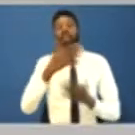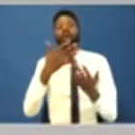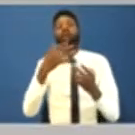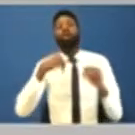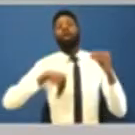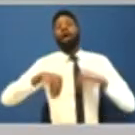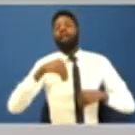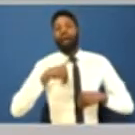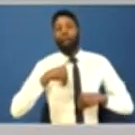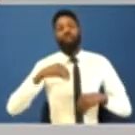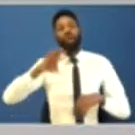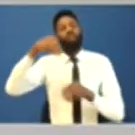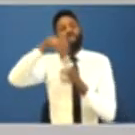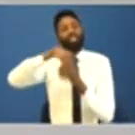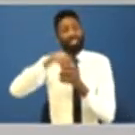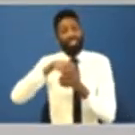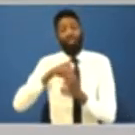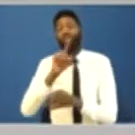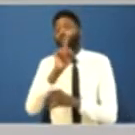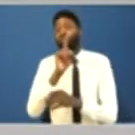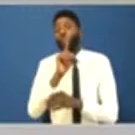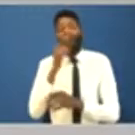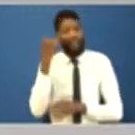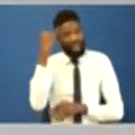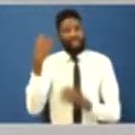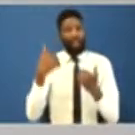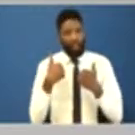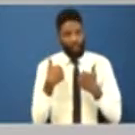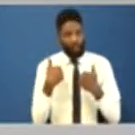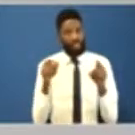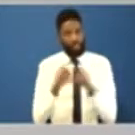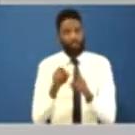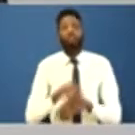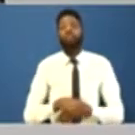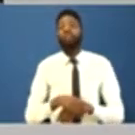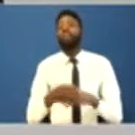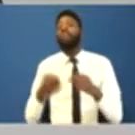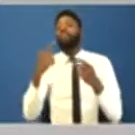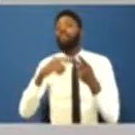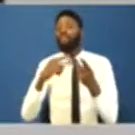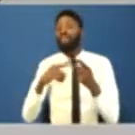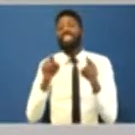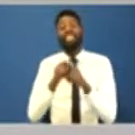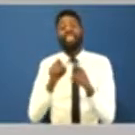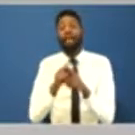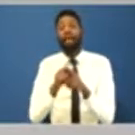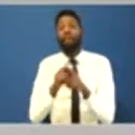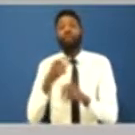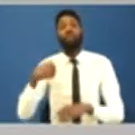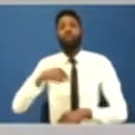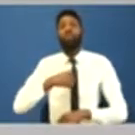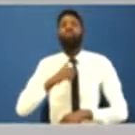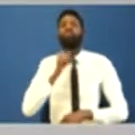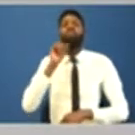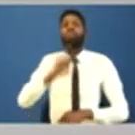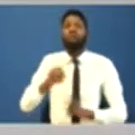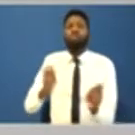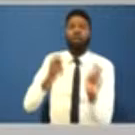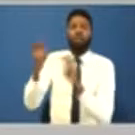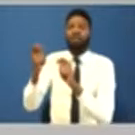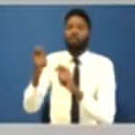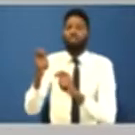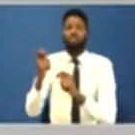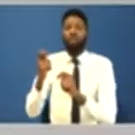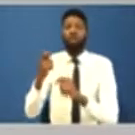state so that's one of the ideas i had in mind also we don't have to entirely transfer them something we can also do is